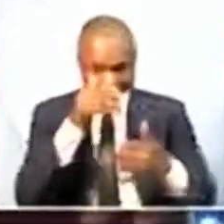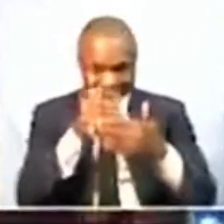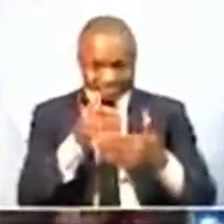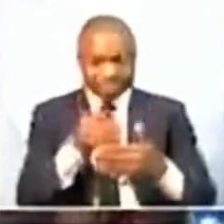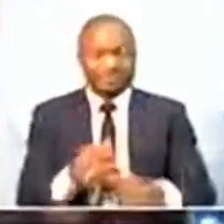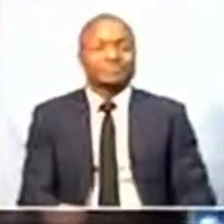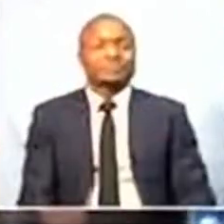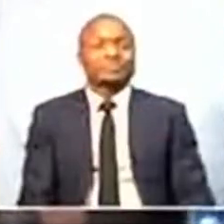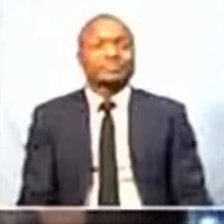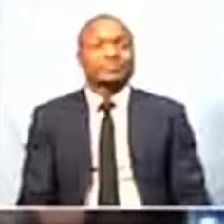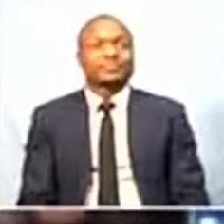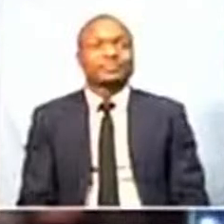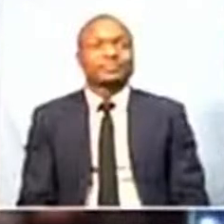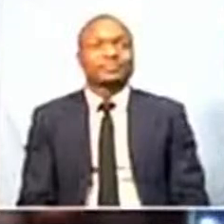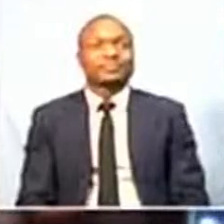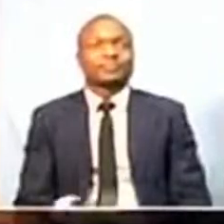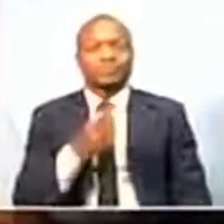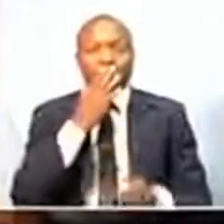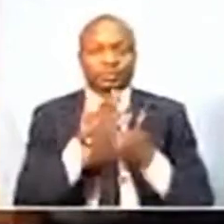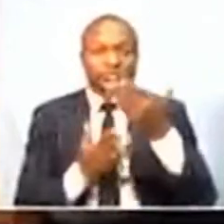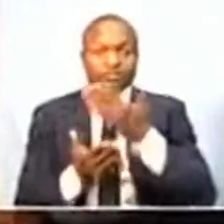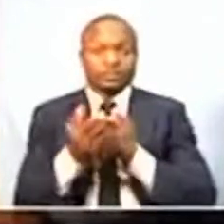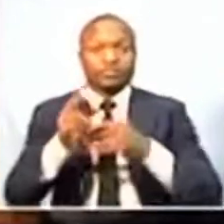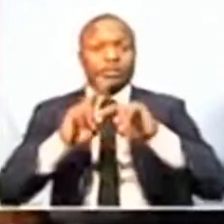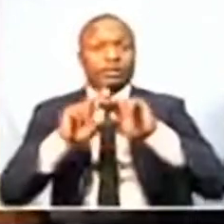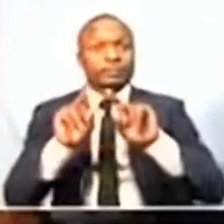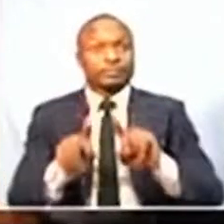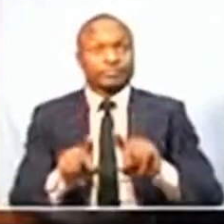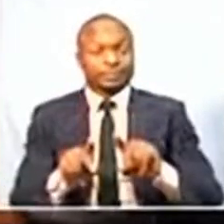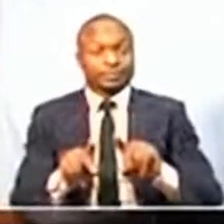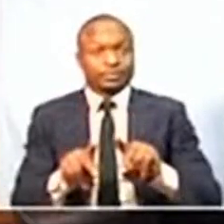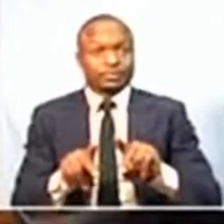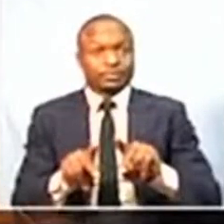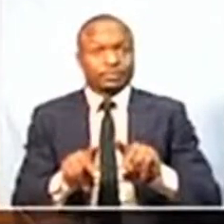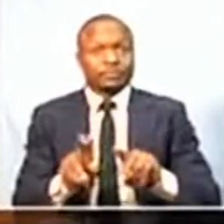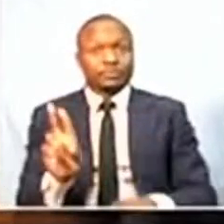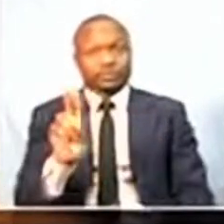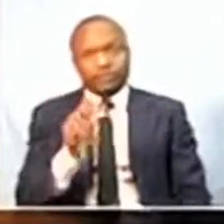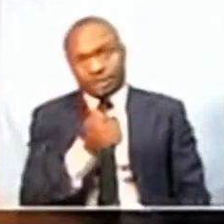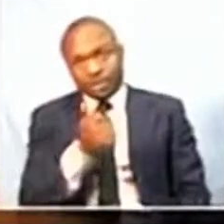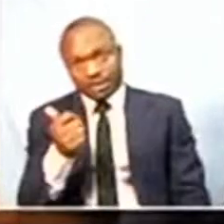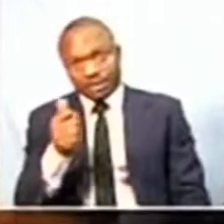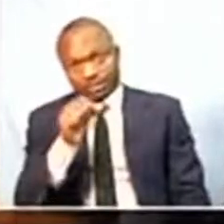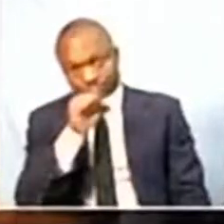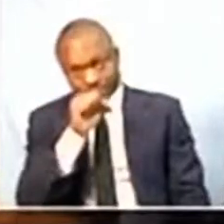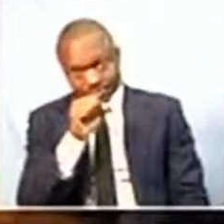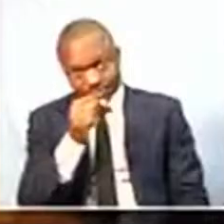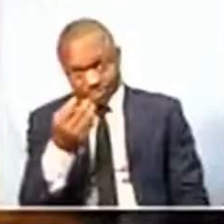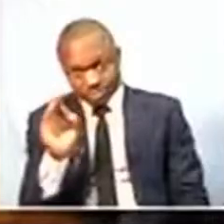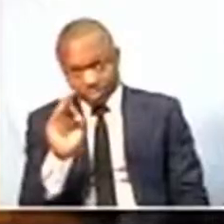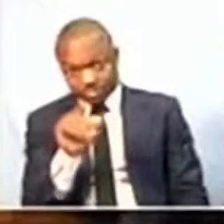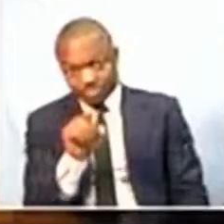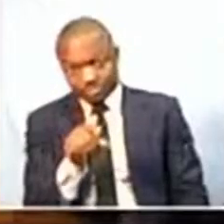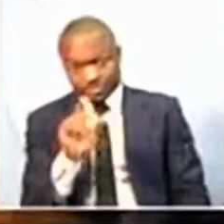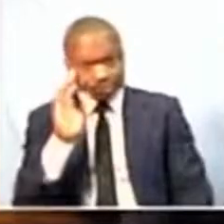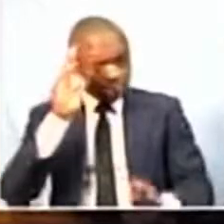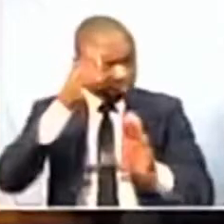So, Good morning, Chair. Excuse me. Use the other mic. You can switch off that one.